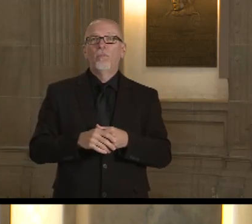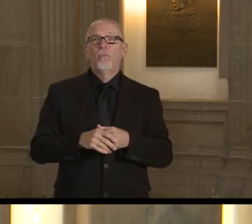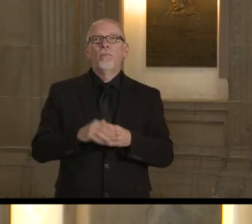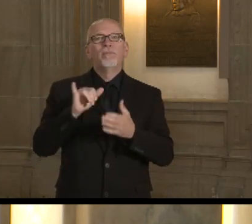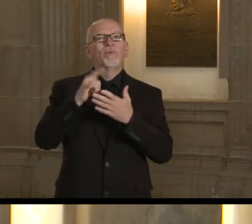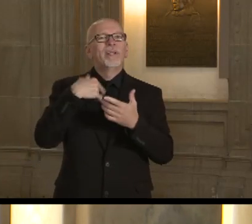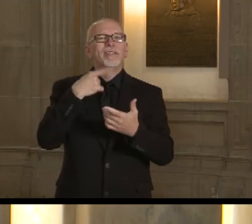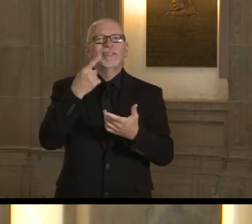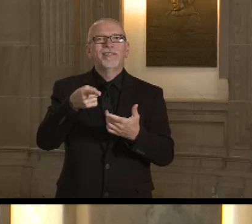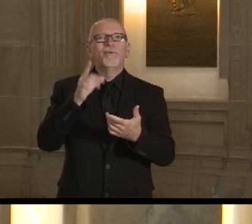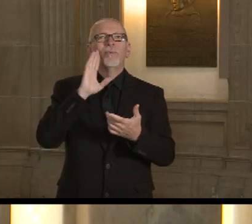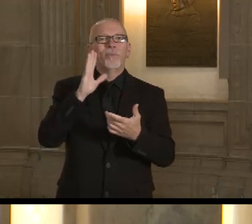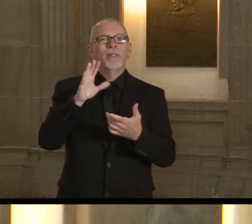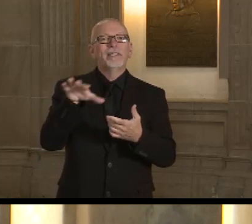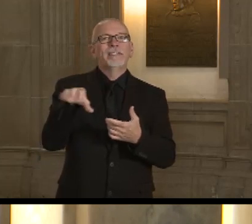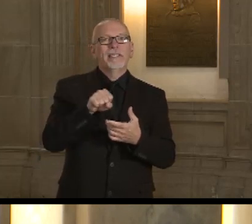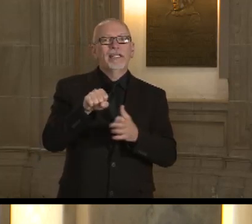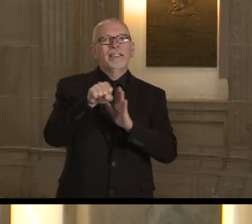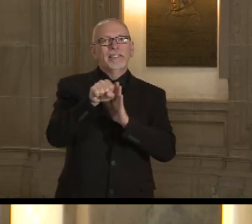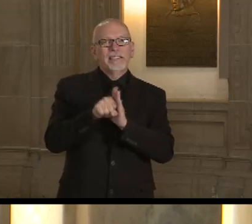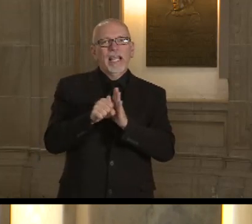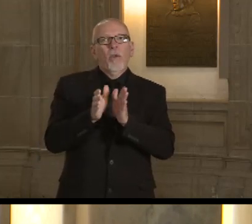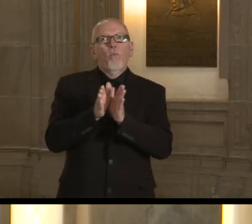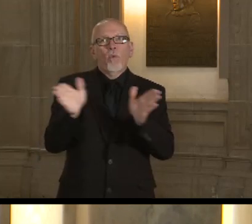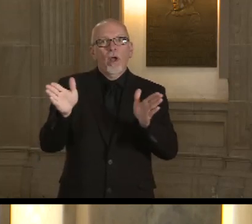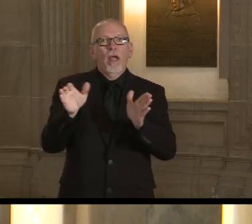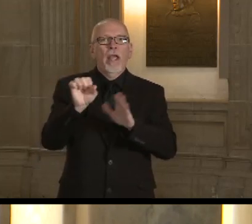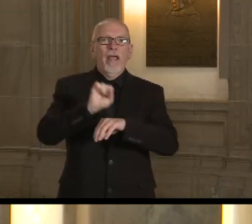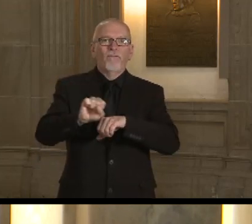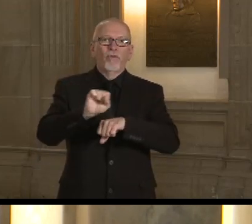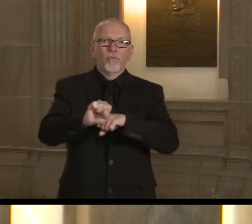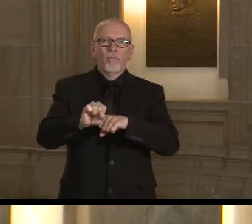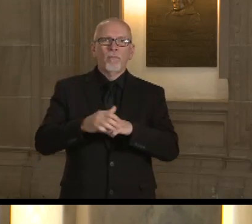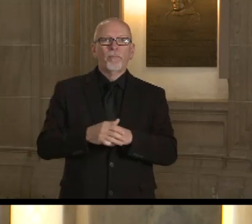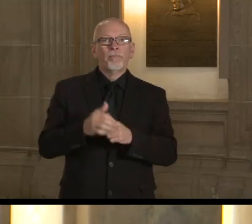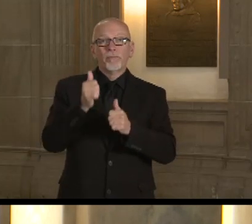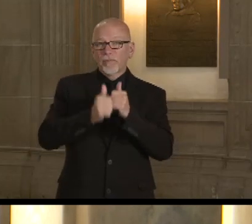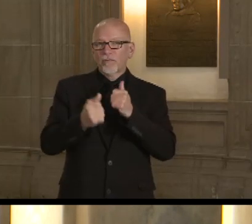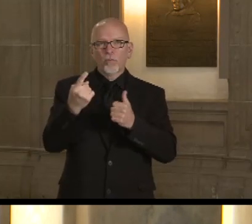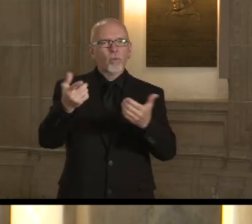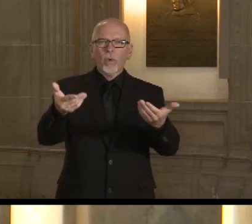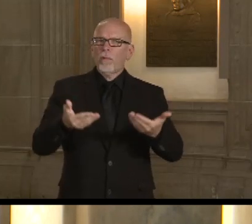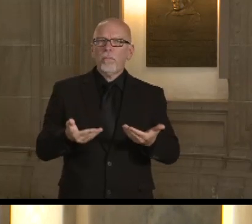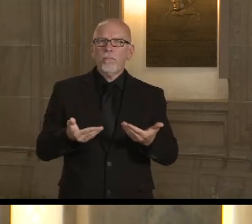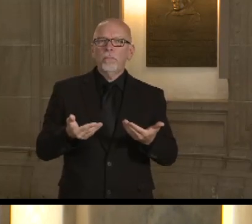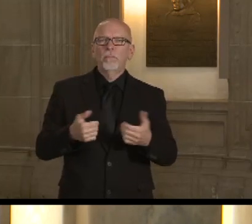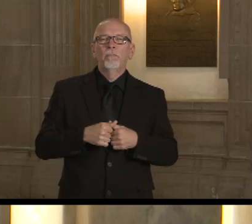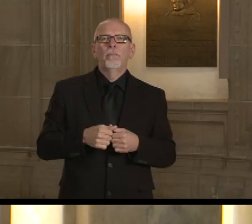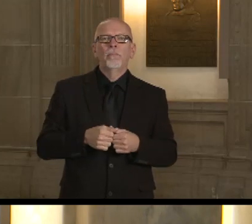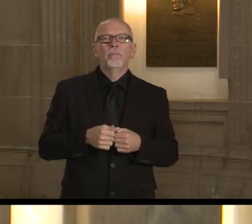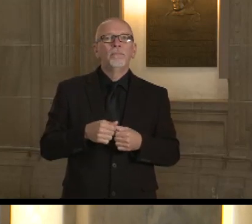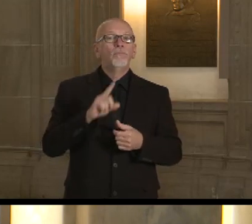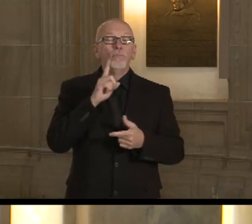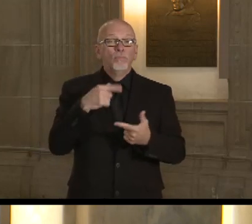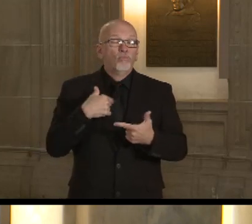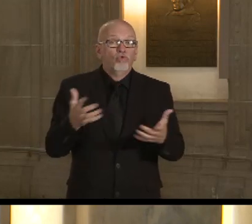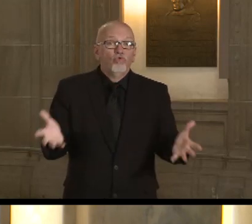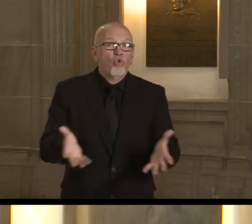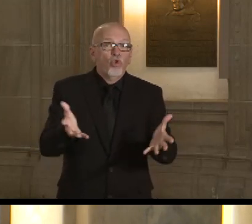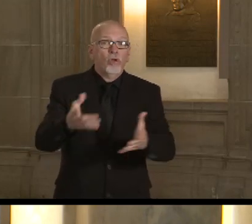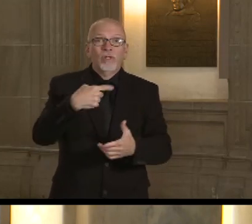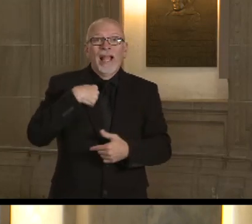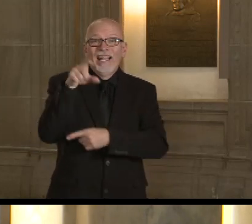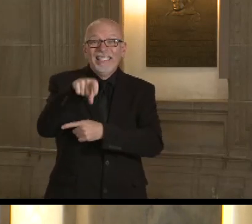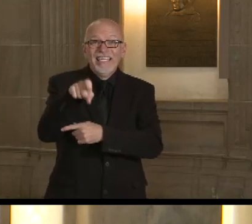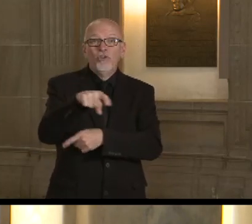That's why I say it's going to take a statewide effort, and everyone is welcome. Matter of fact, more than encouraged. I need